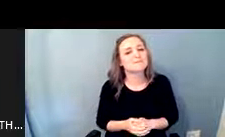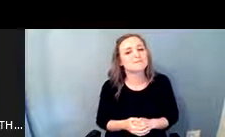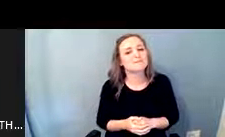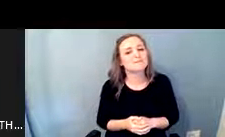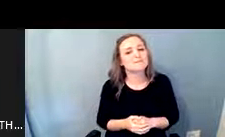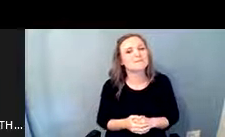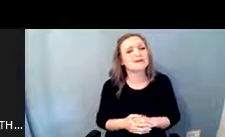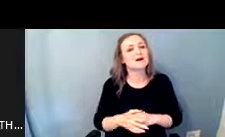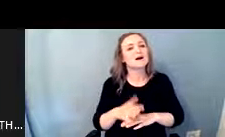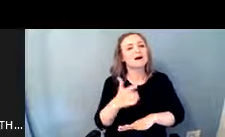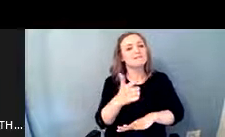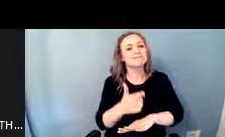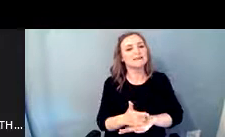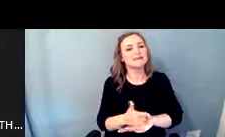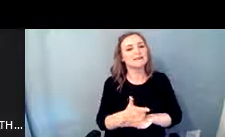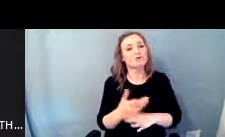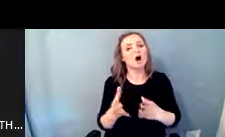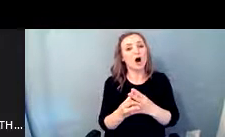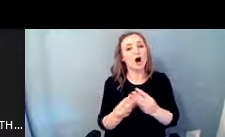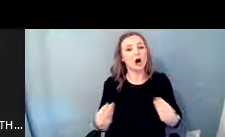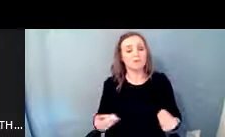off just to help my internet cope.